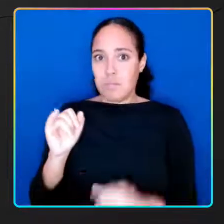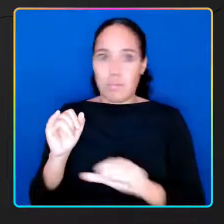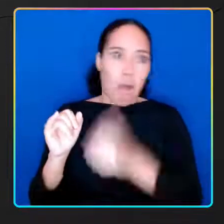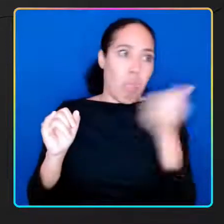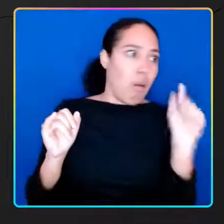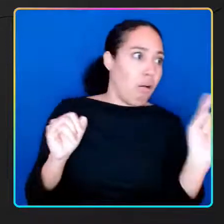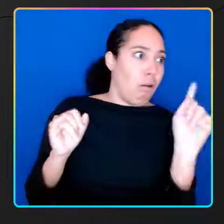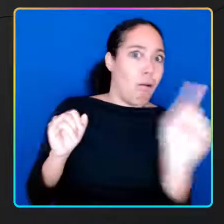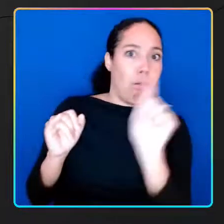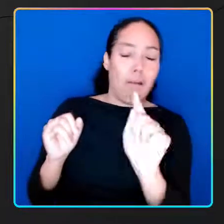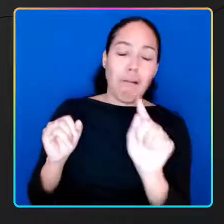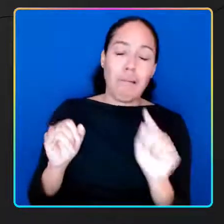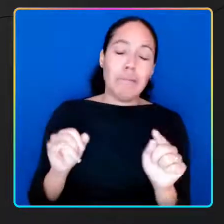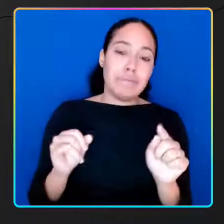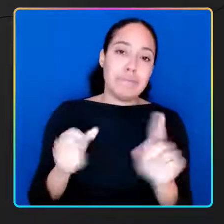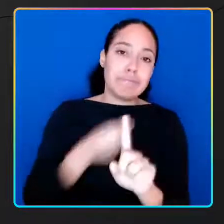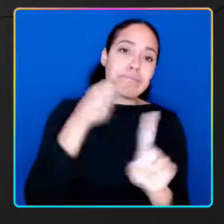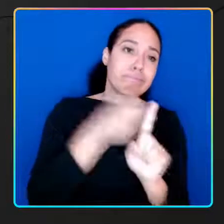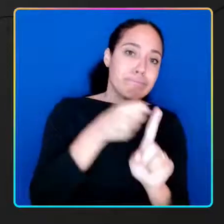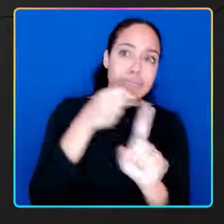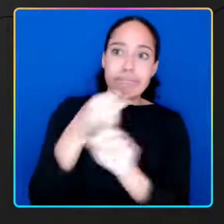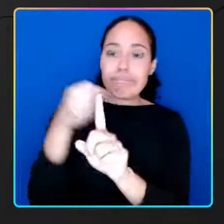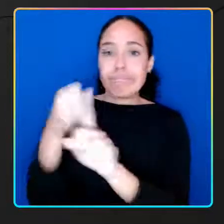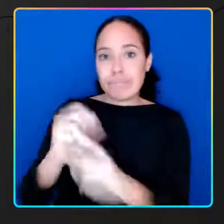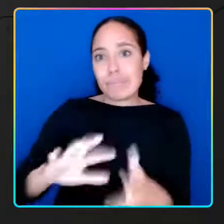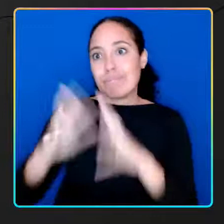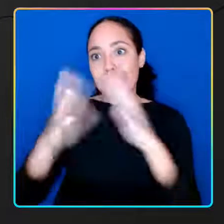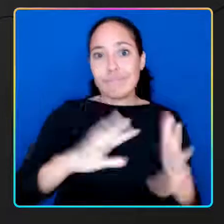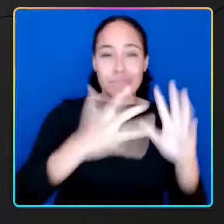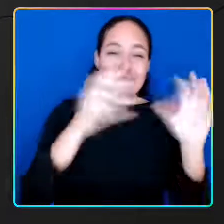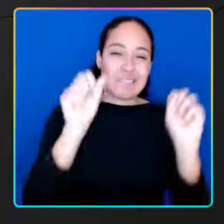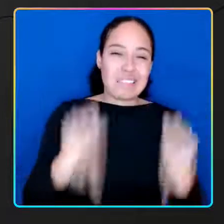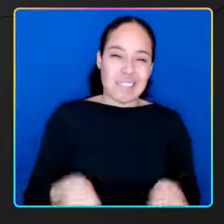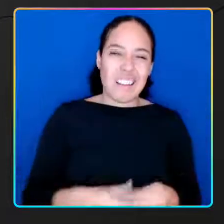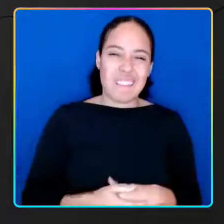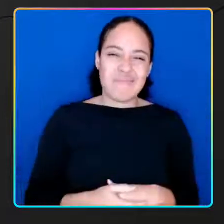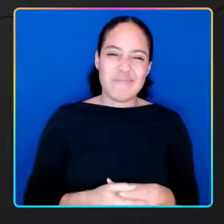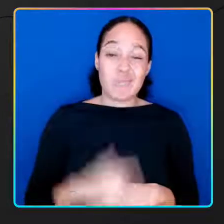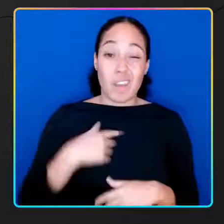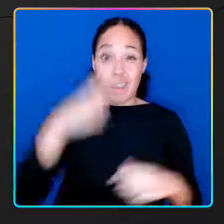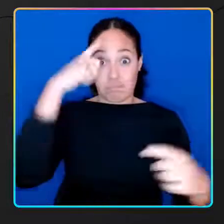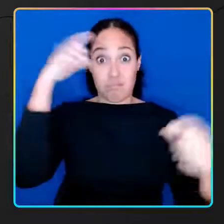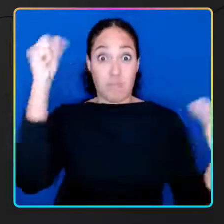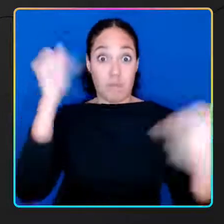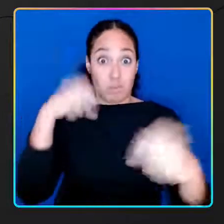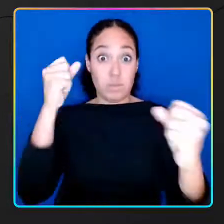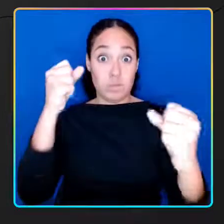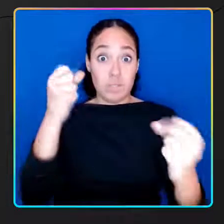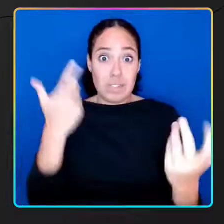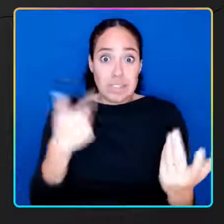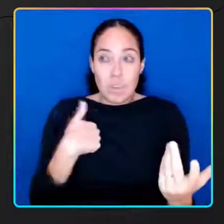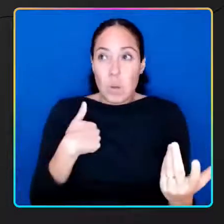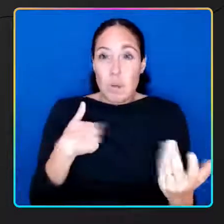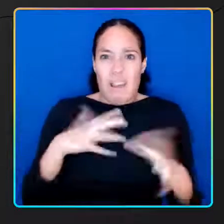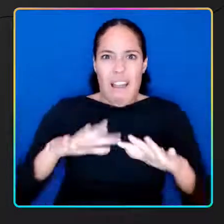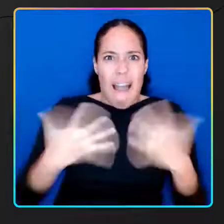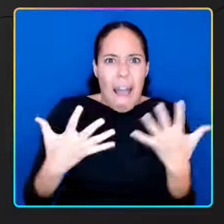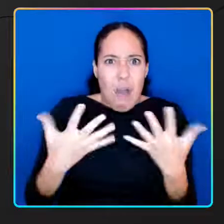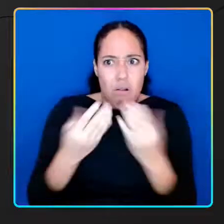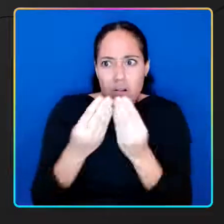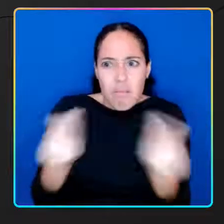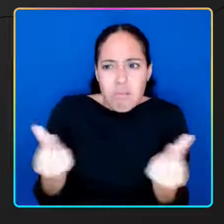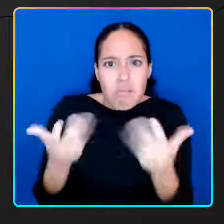that perspective. I was having that same conversation with someone. It's, I guess working with other people, different people, getting different